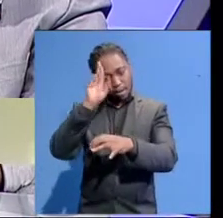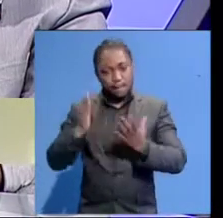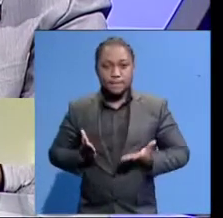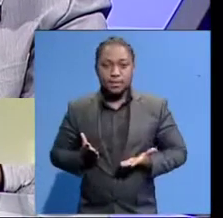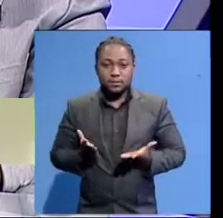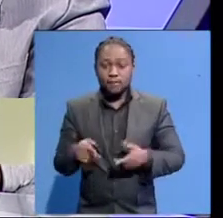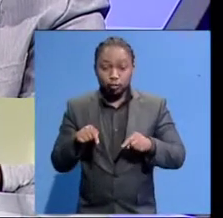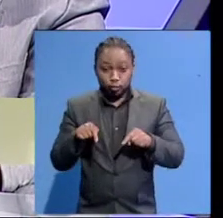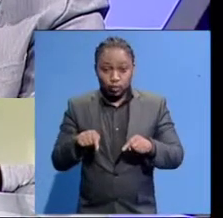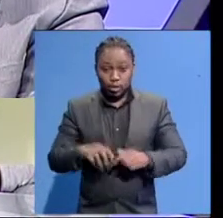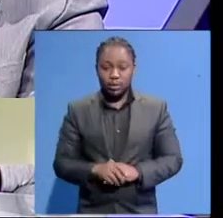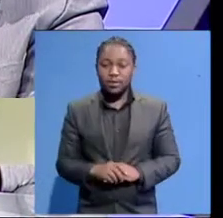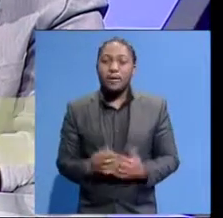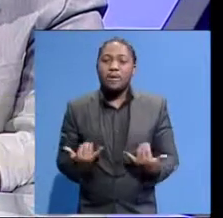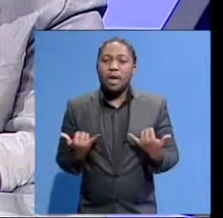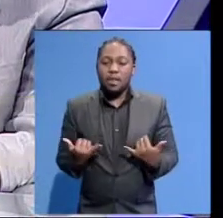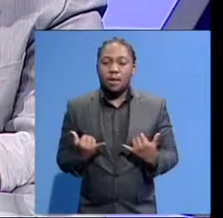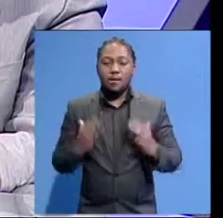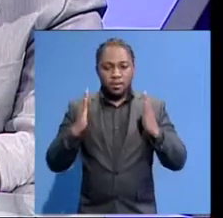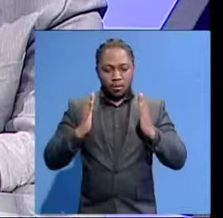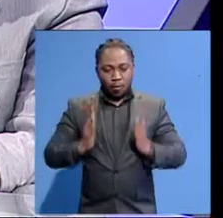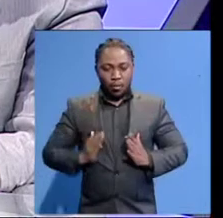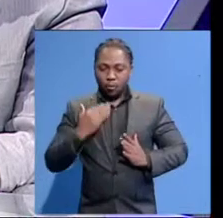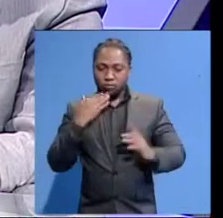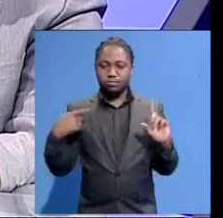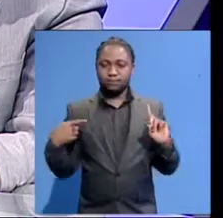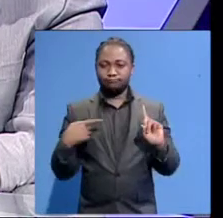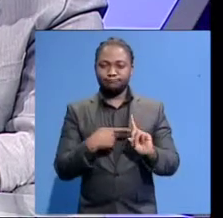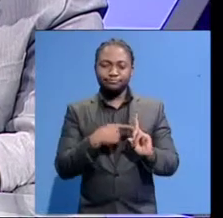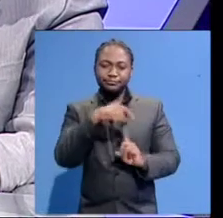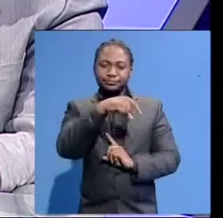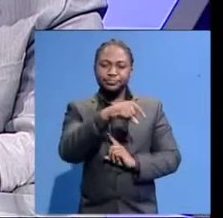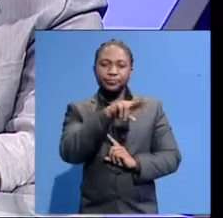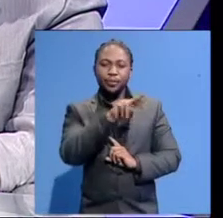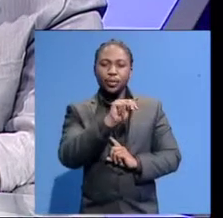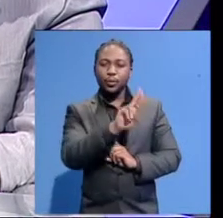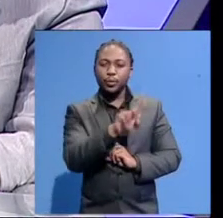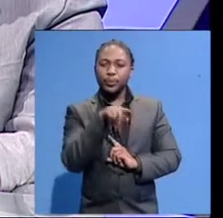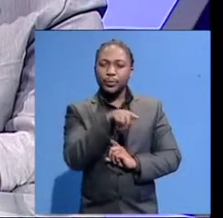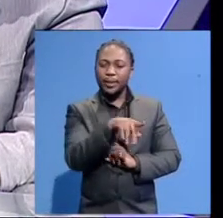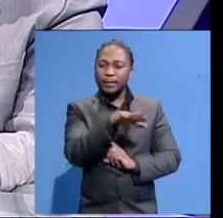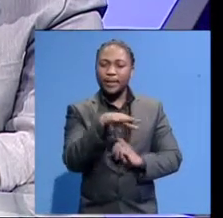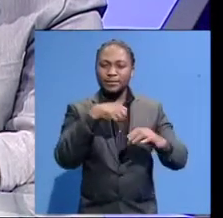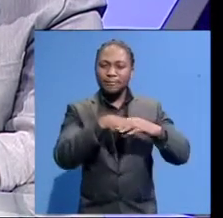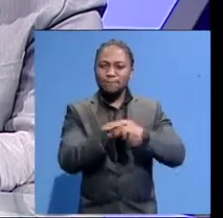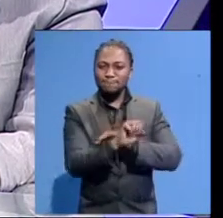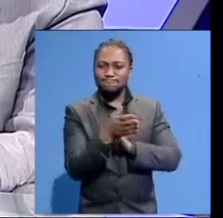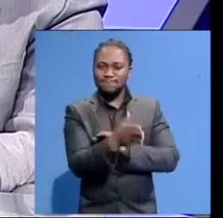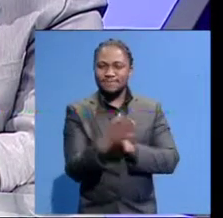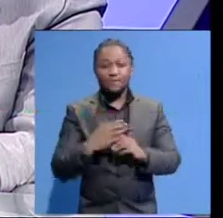Tata Madiba's remains have now made their way back to the place of his birth. We saw the motorcade